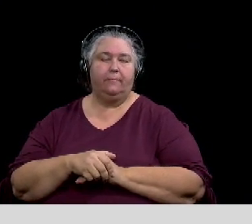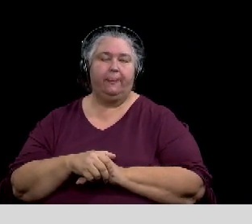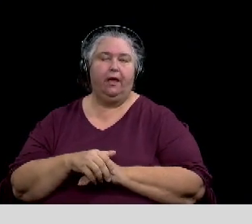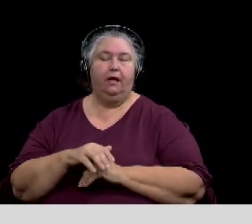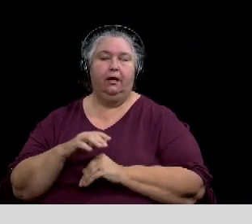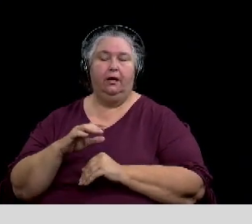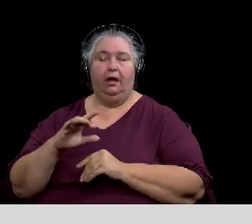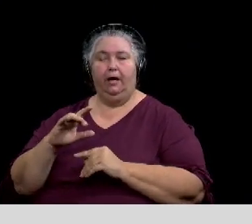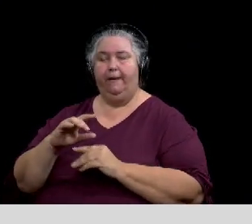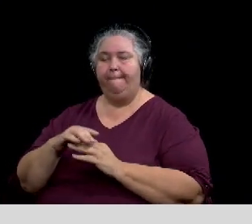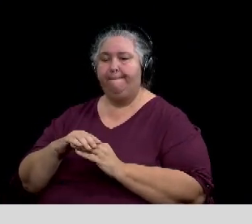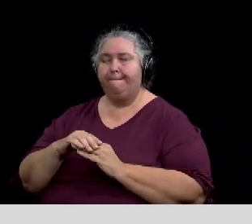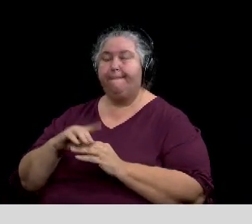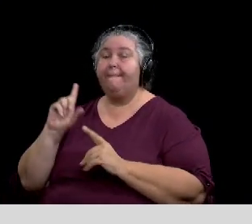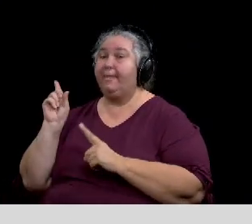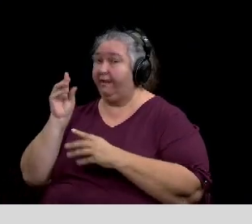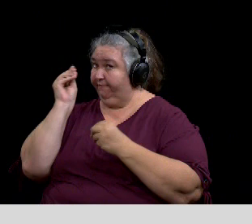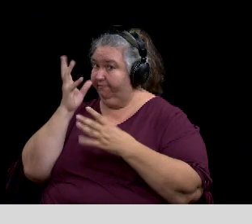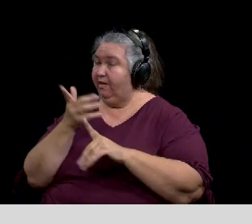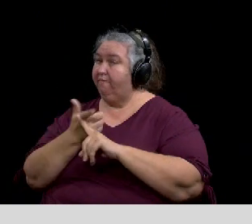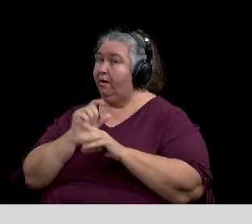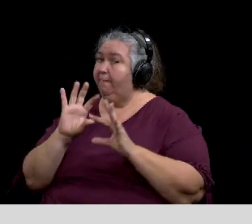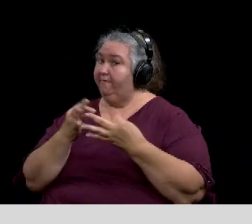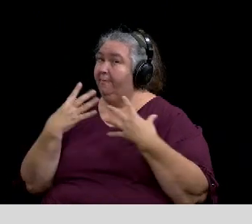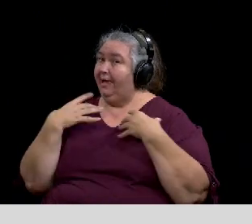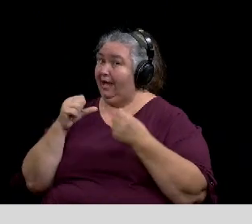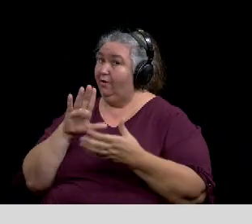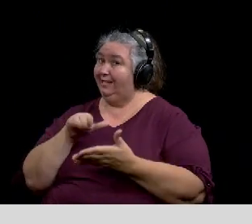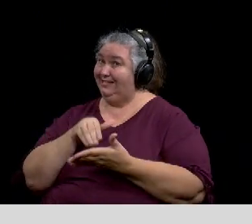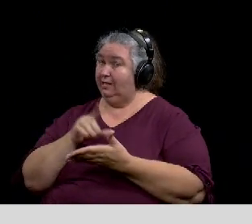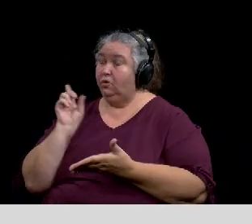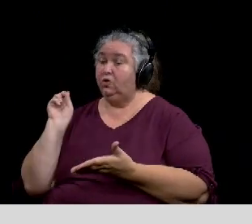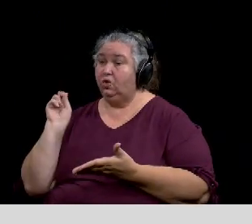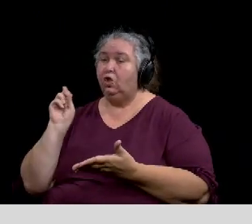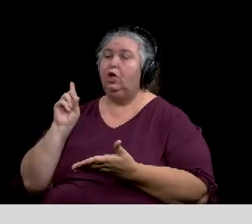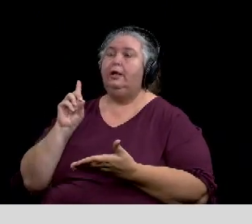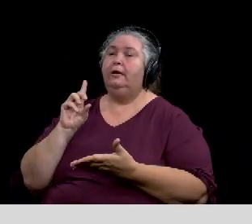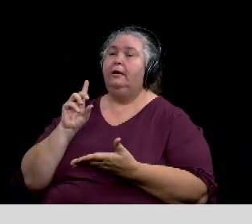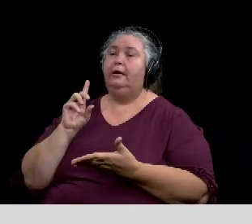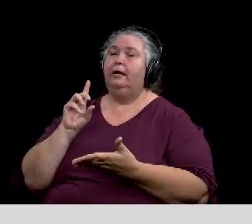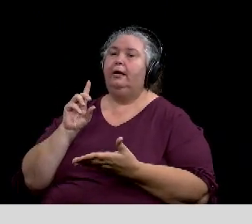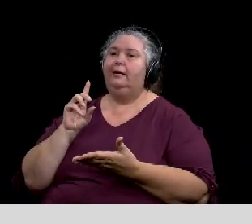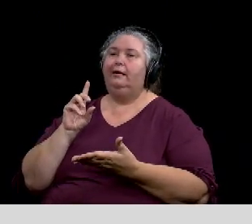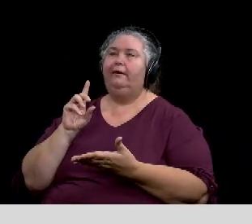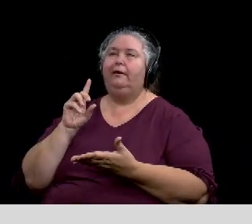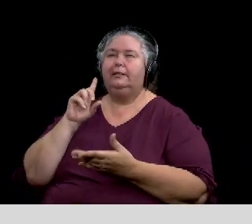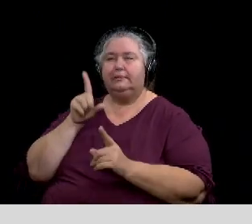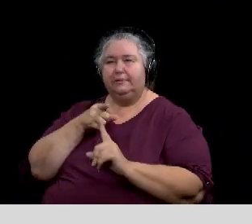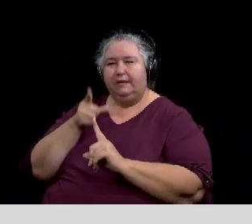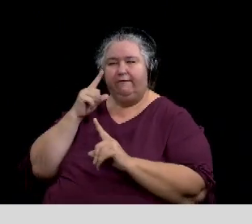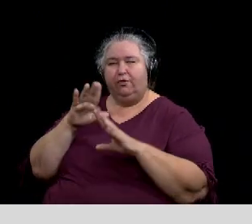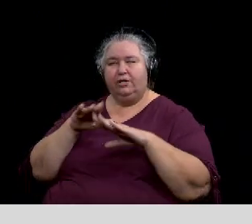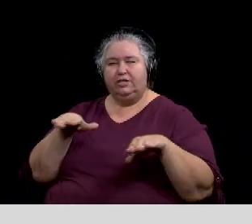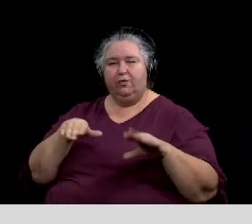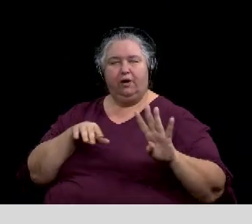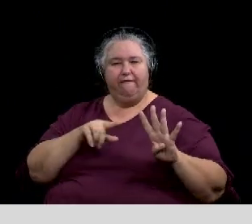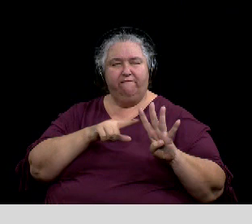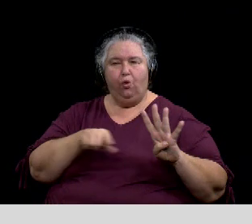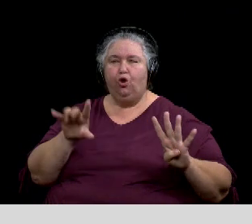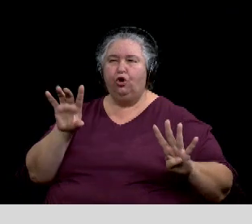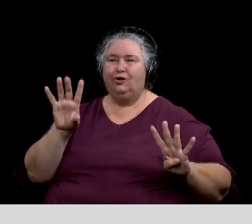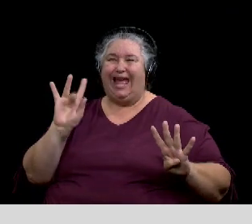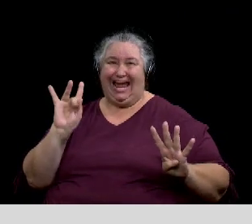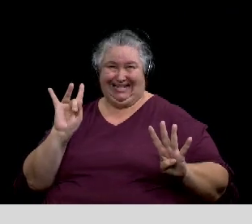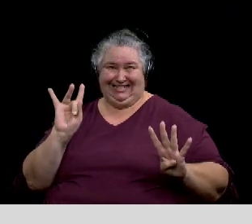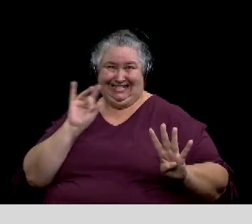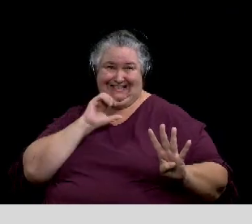This is data from the Family Health Center, and this is specifically in children aged 4 to 18 years old. This